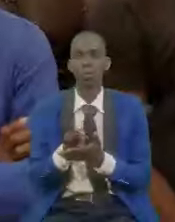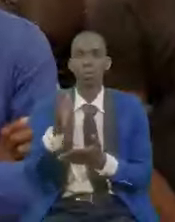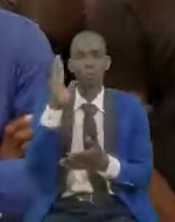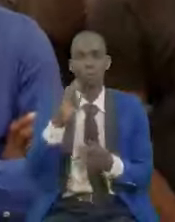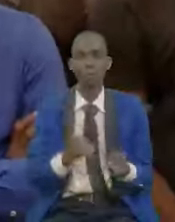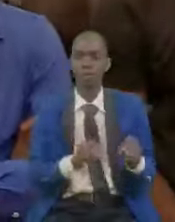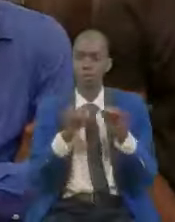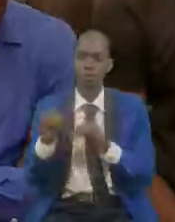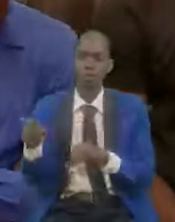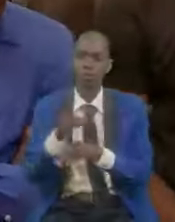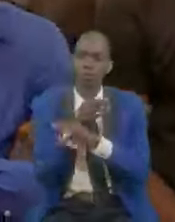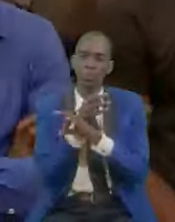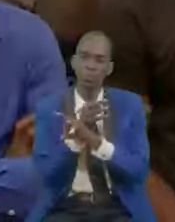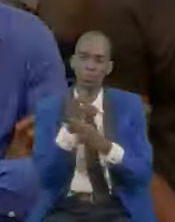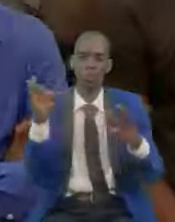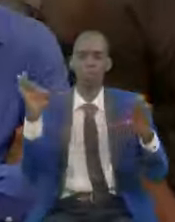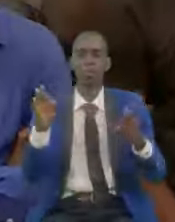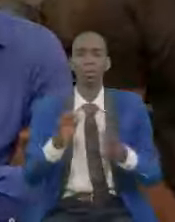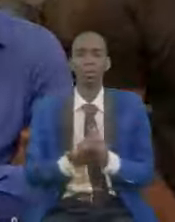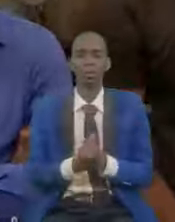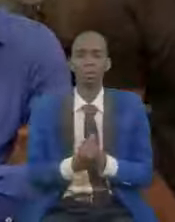you free.